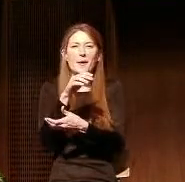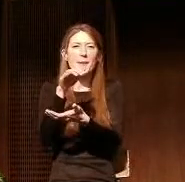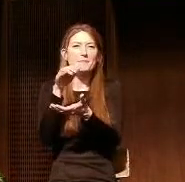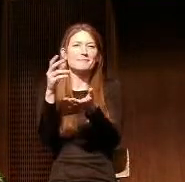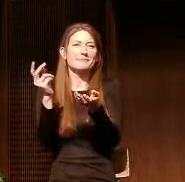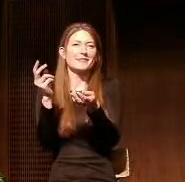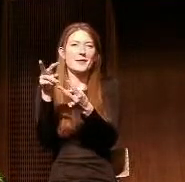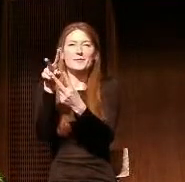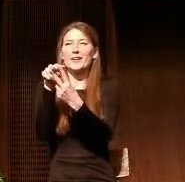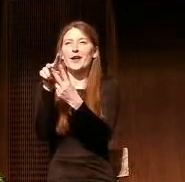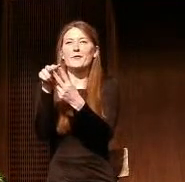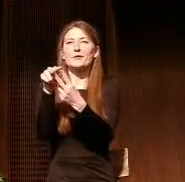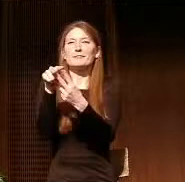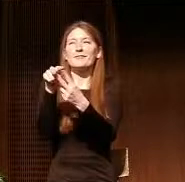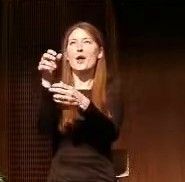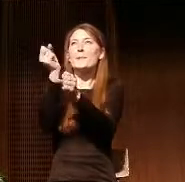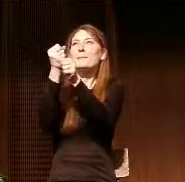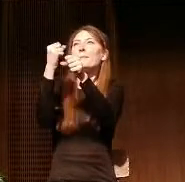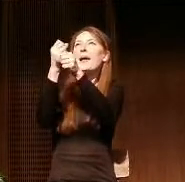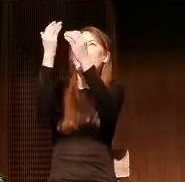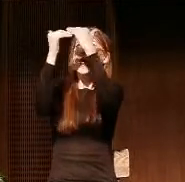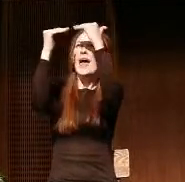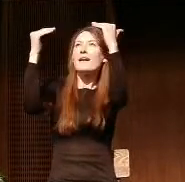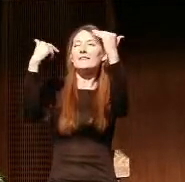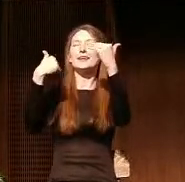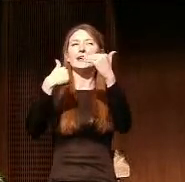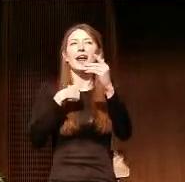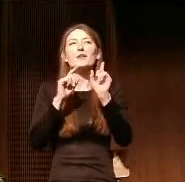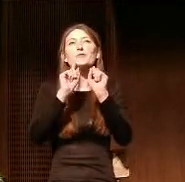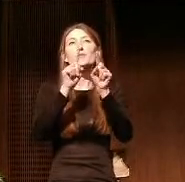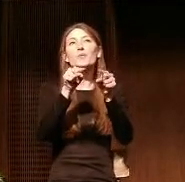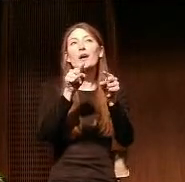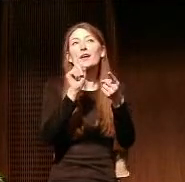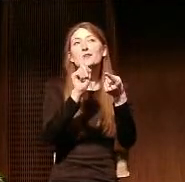After their wedding, my husband went up to Virgil and said, no